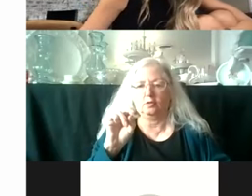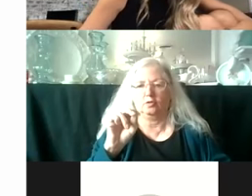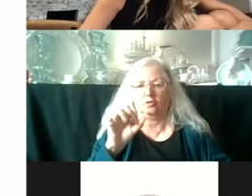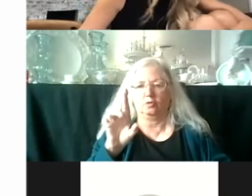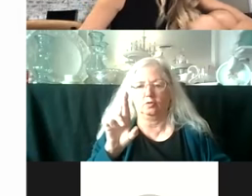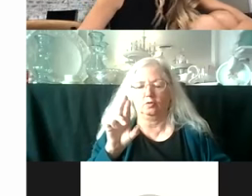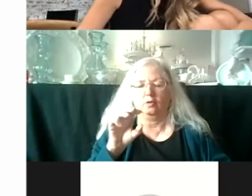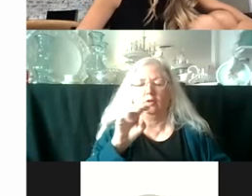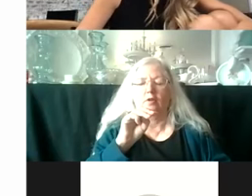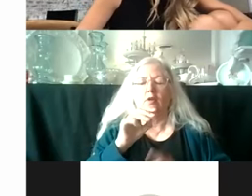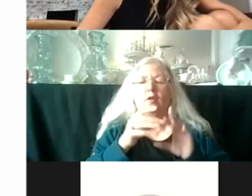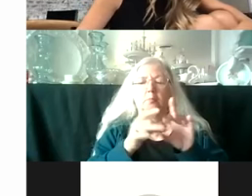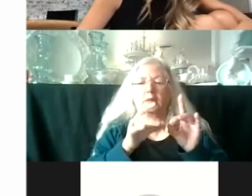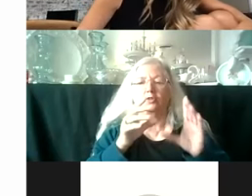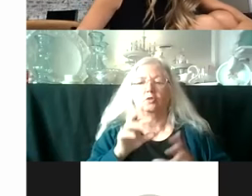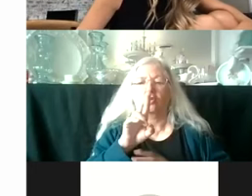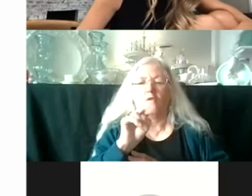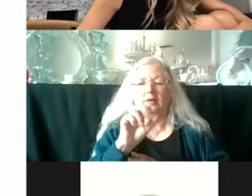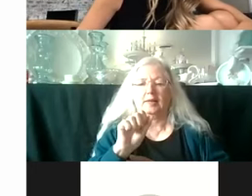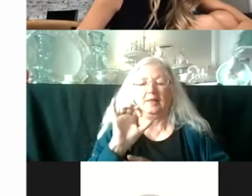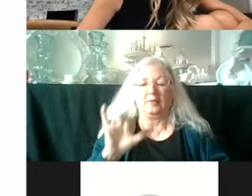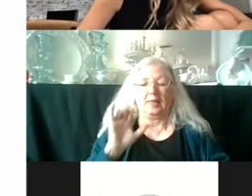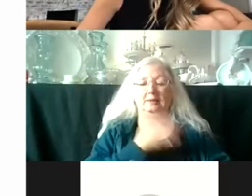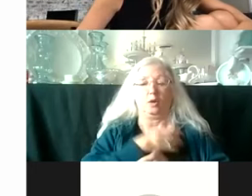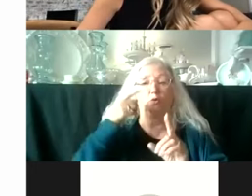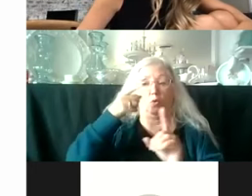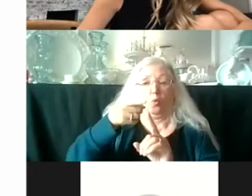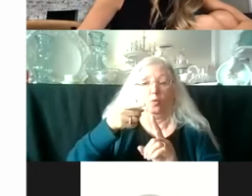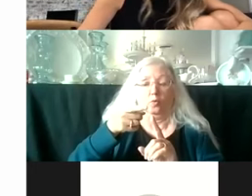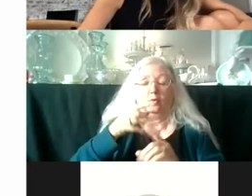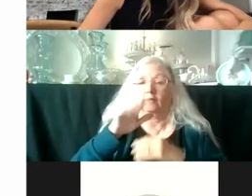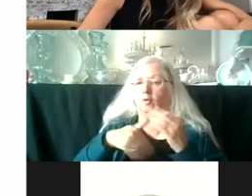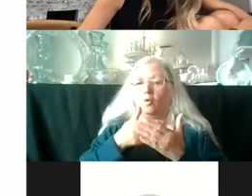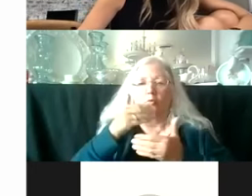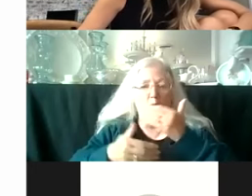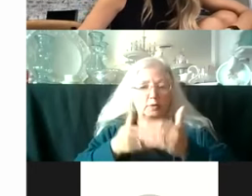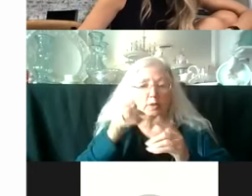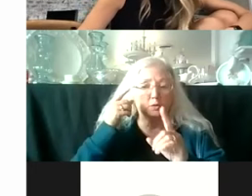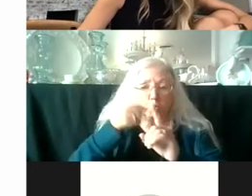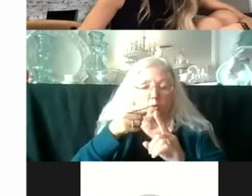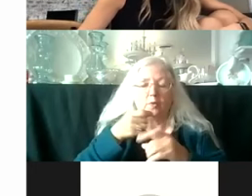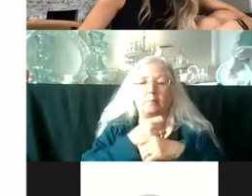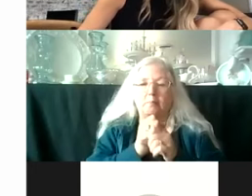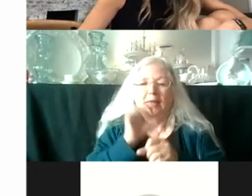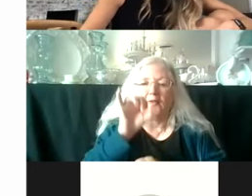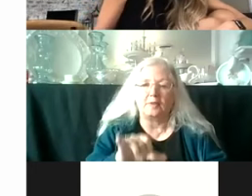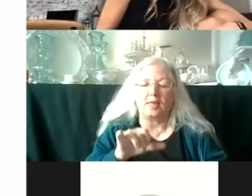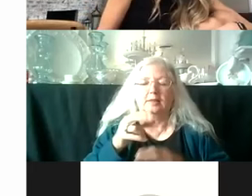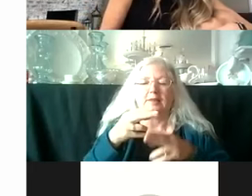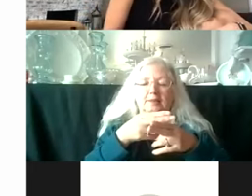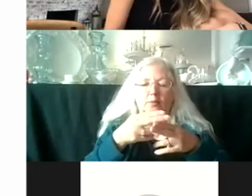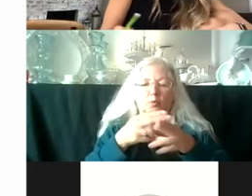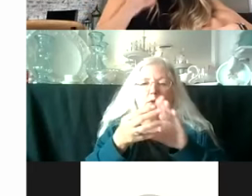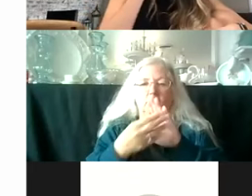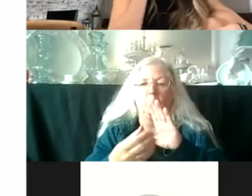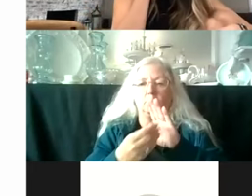Messenger RNA is our goal of this process. This goal of this process is to make that temporary copy